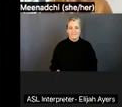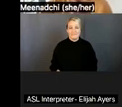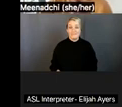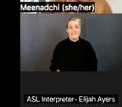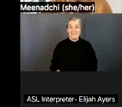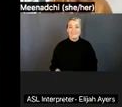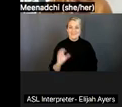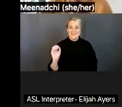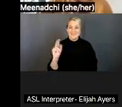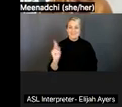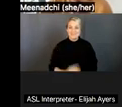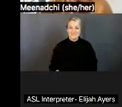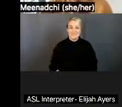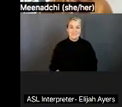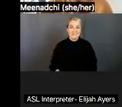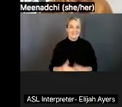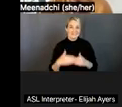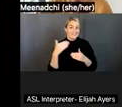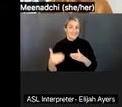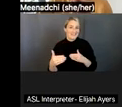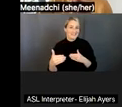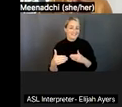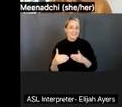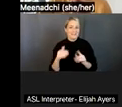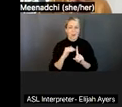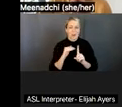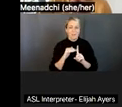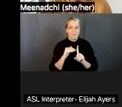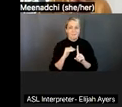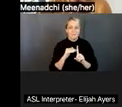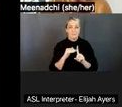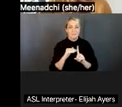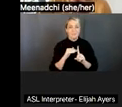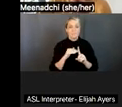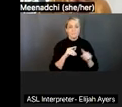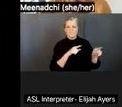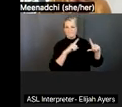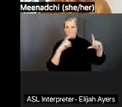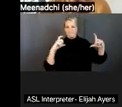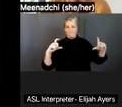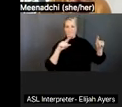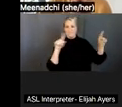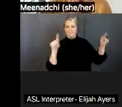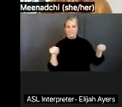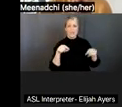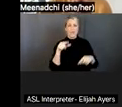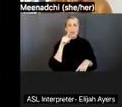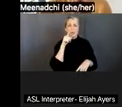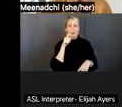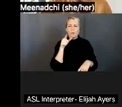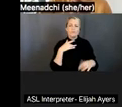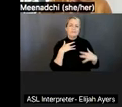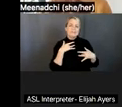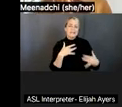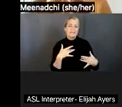Okay, the next prompt I'm going to take you into is, who do you typically find yourself playing with,